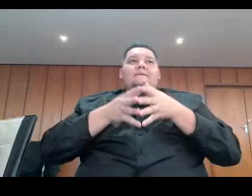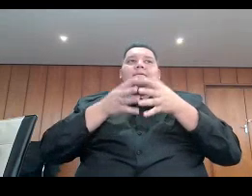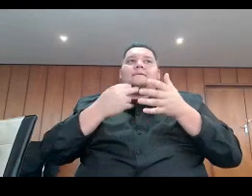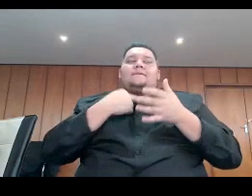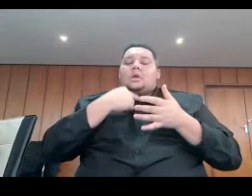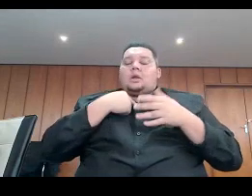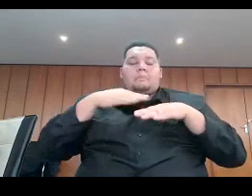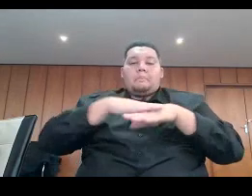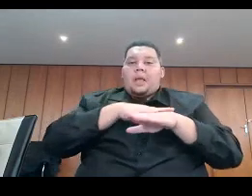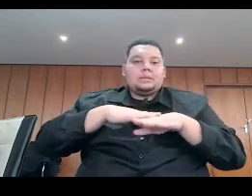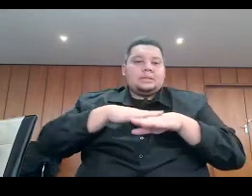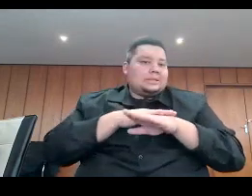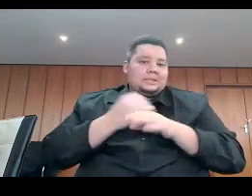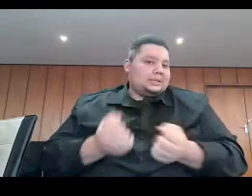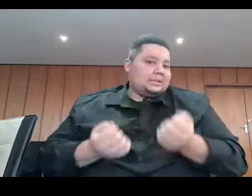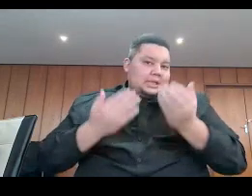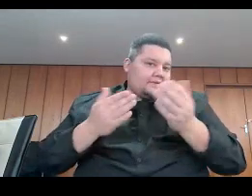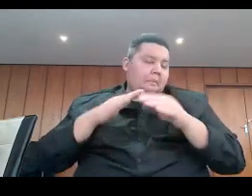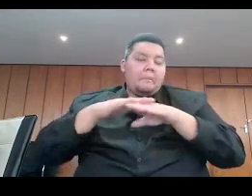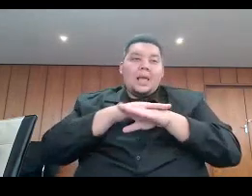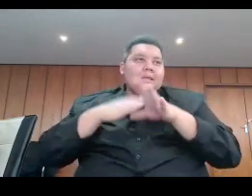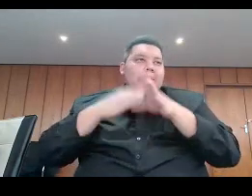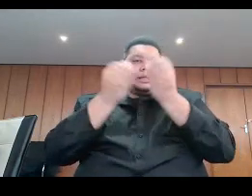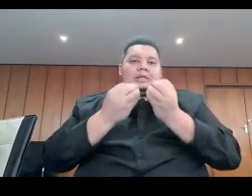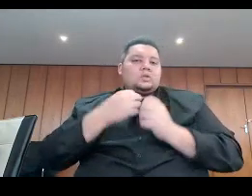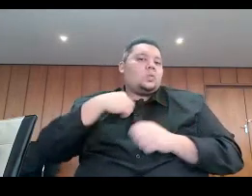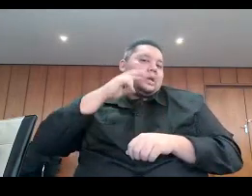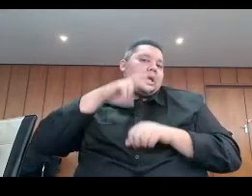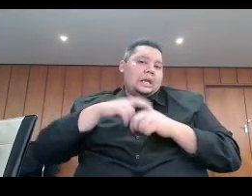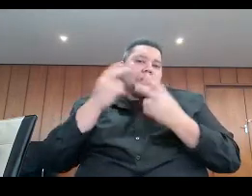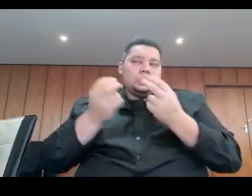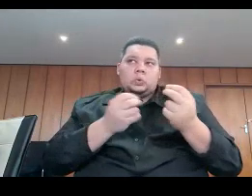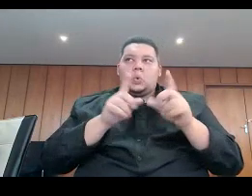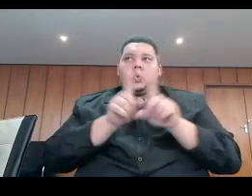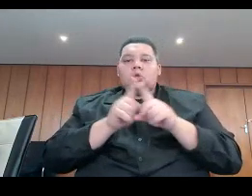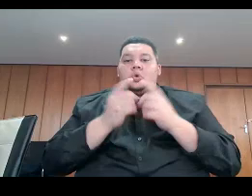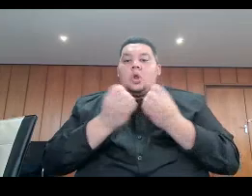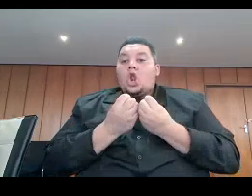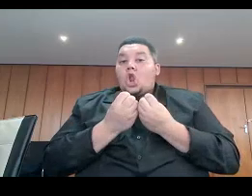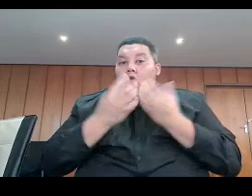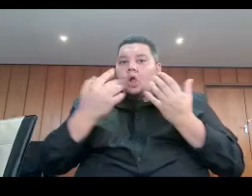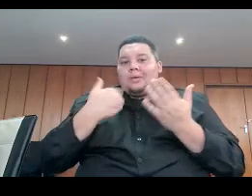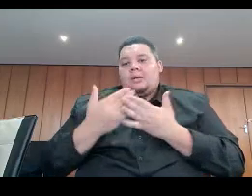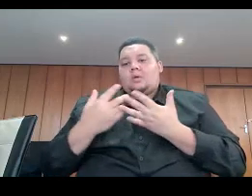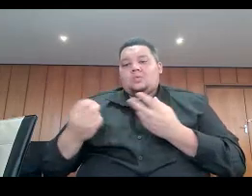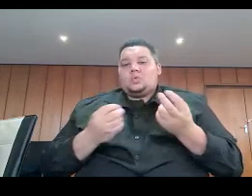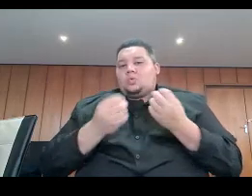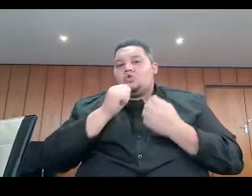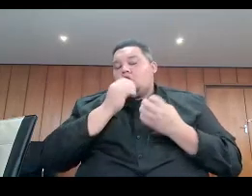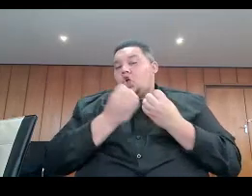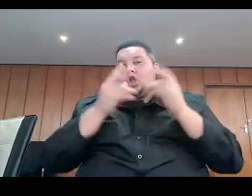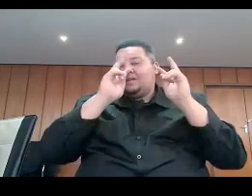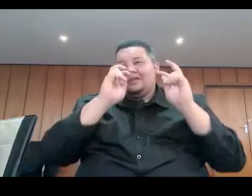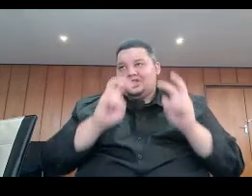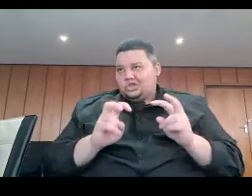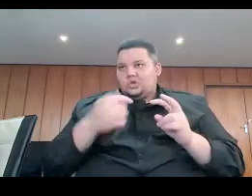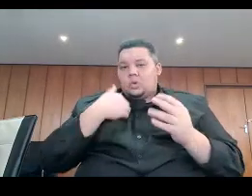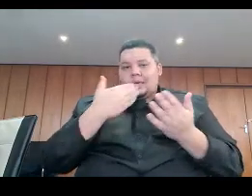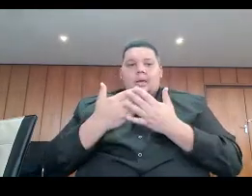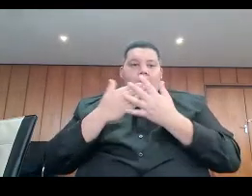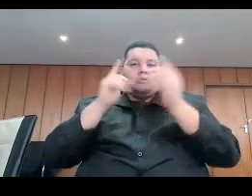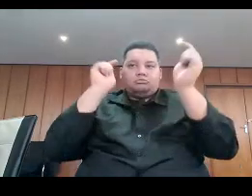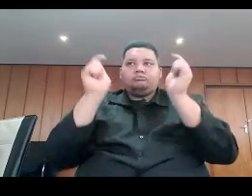basic services, very basic things that need to be done, and a lot that can be done without much. So we can